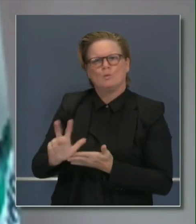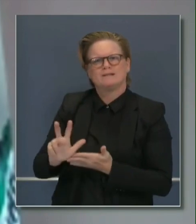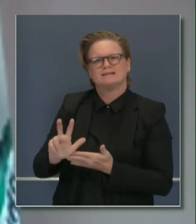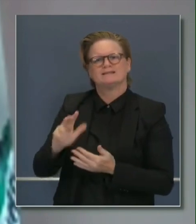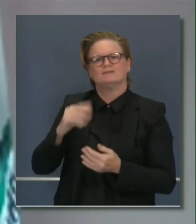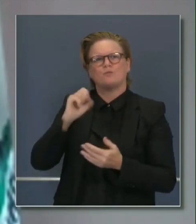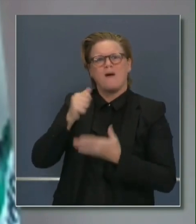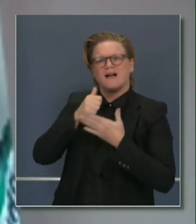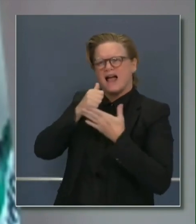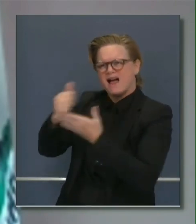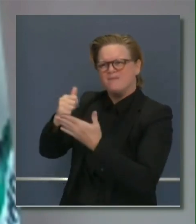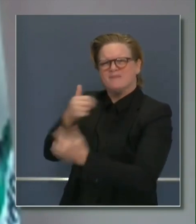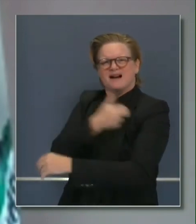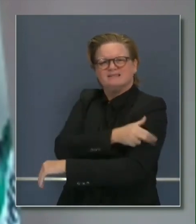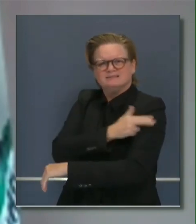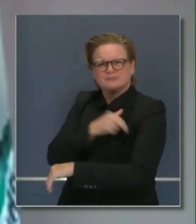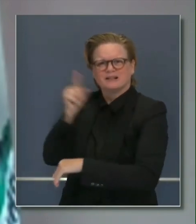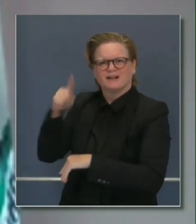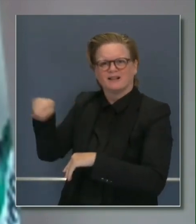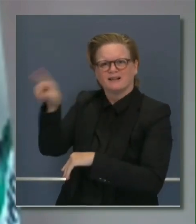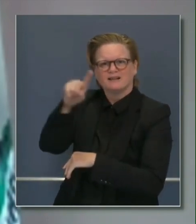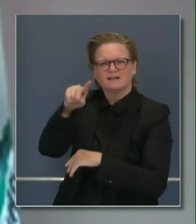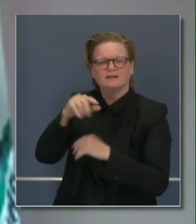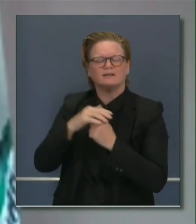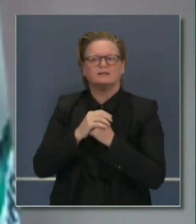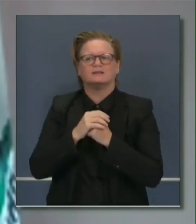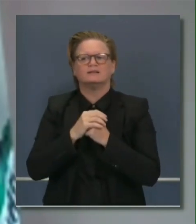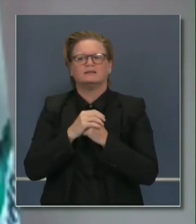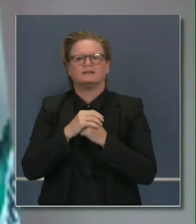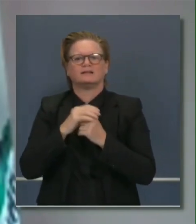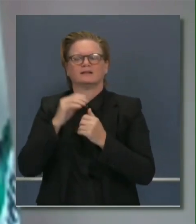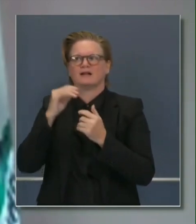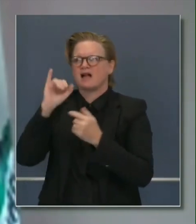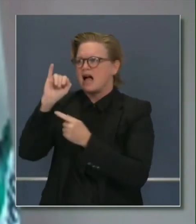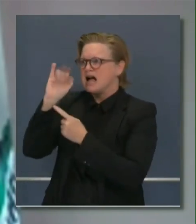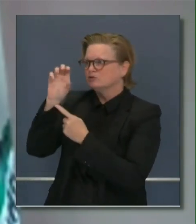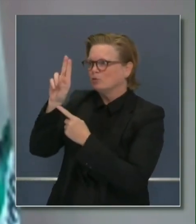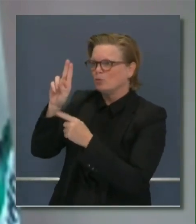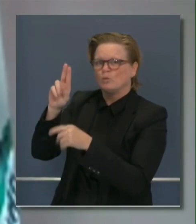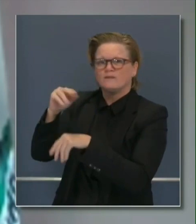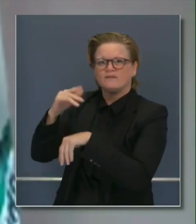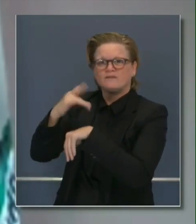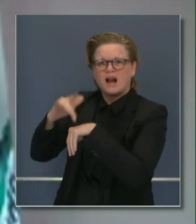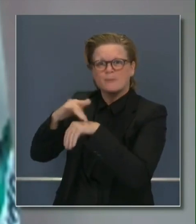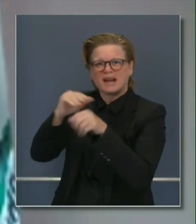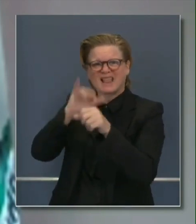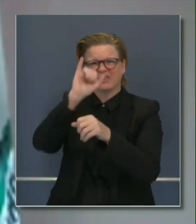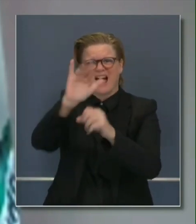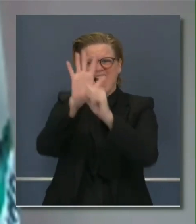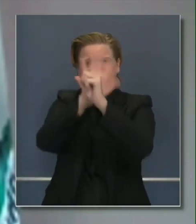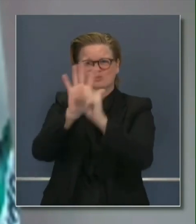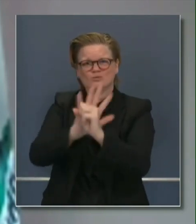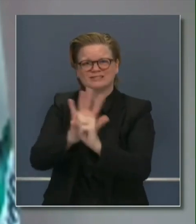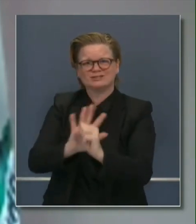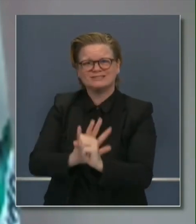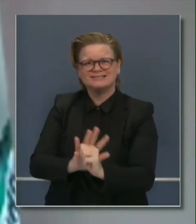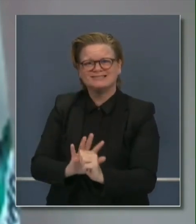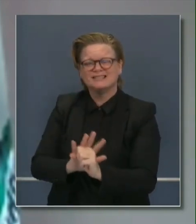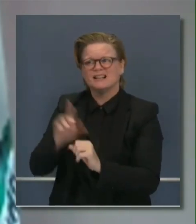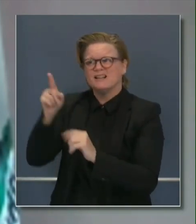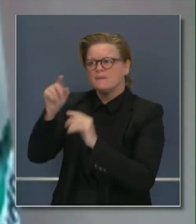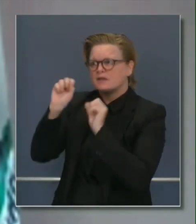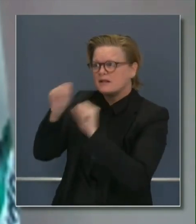having difficulty keeping available ICU beds open, that people will restrict their travel